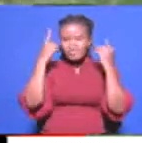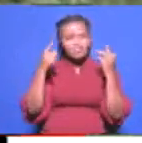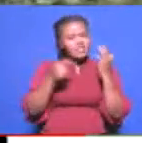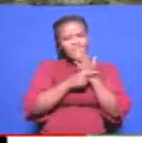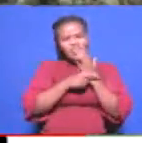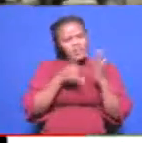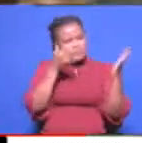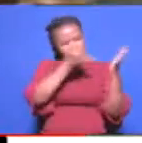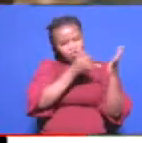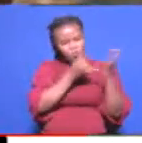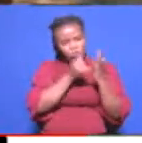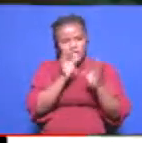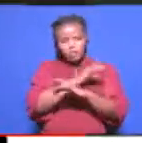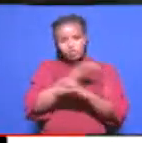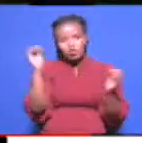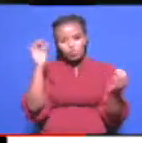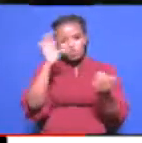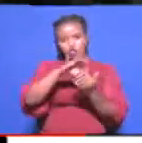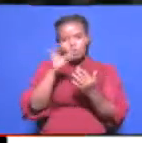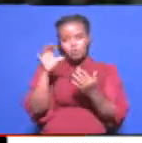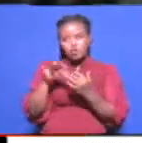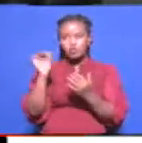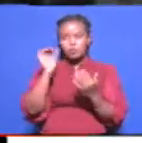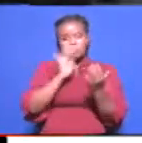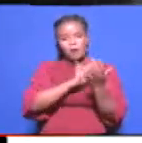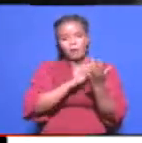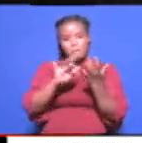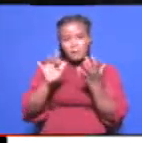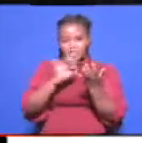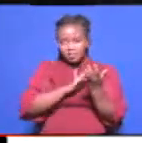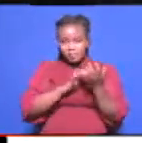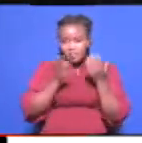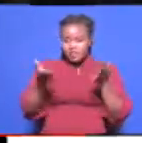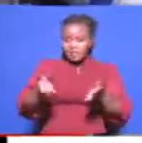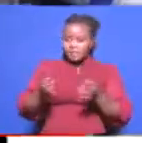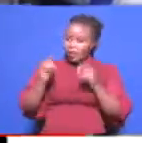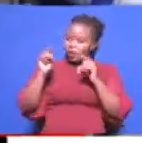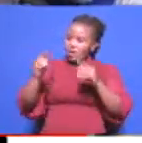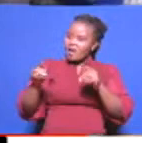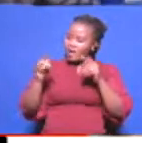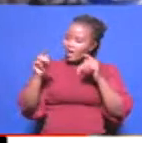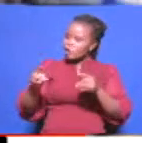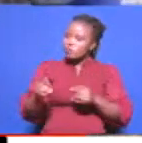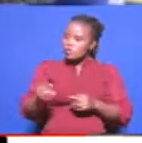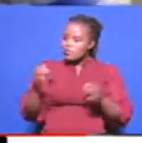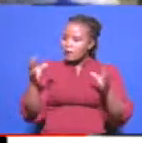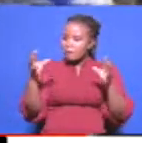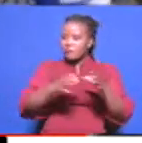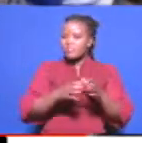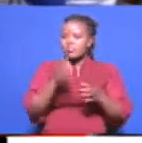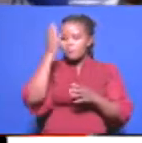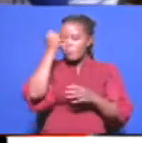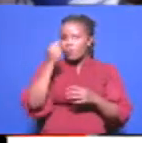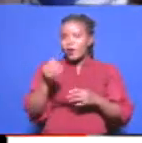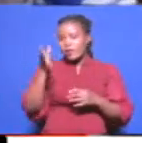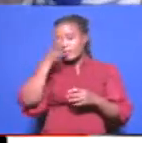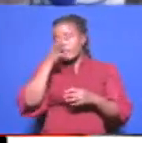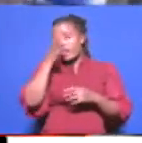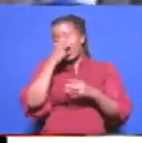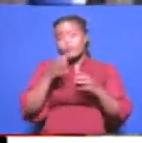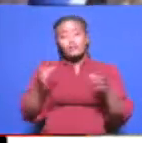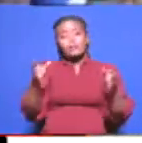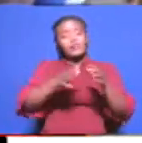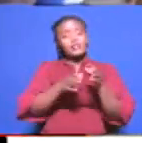the nomination machines. Mbeya is now accusing the party of taking him and his supporters for a ride, as no party official